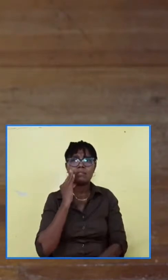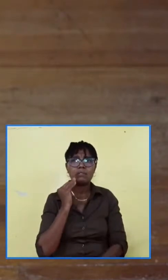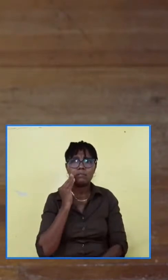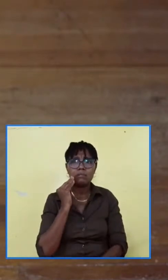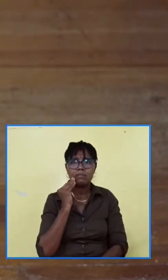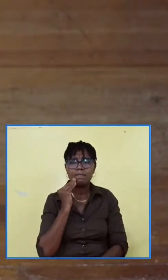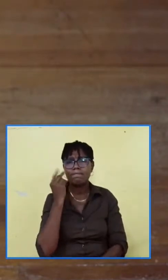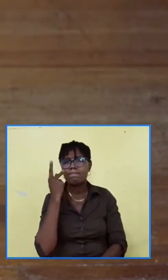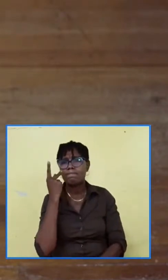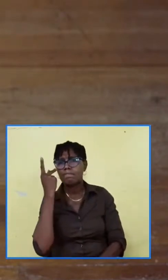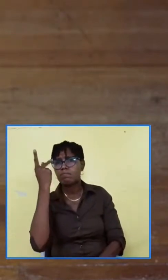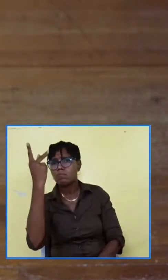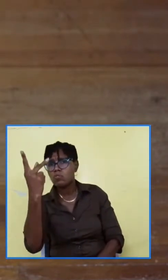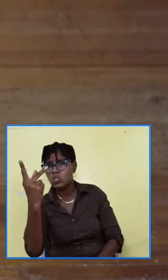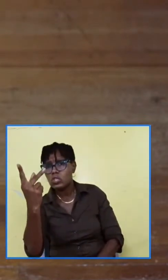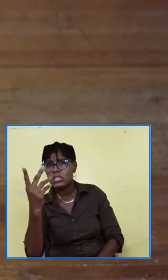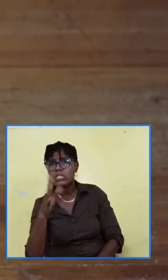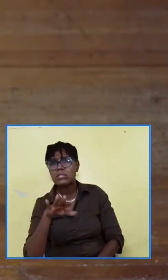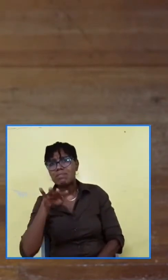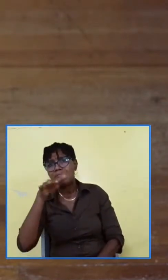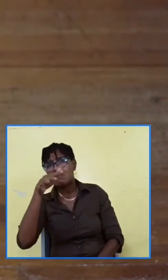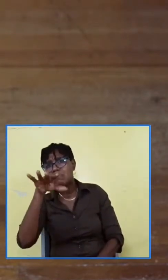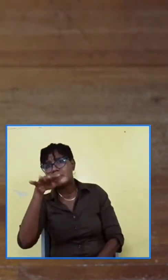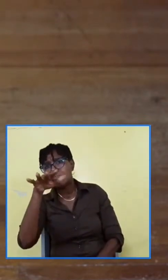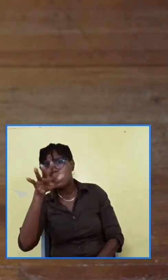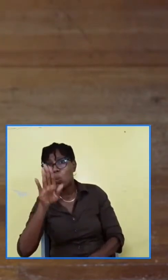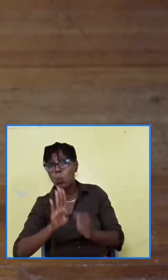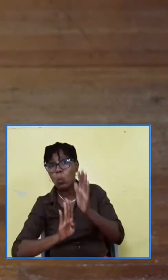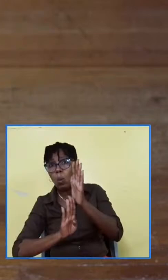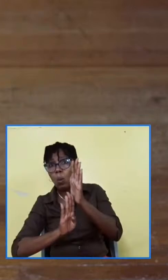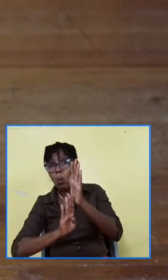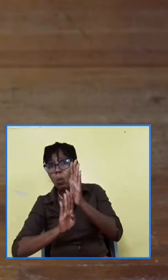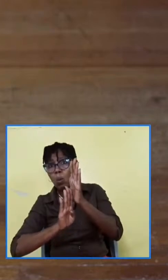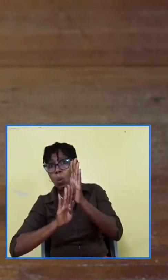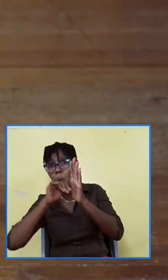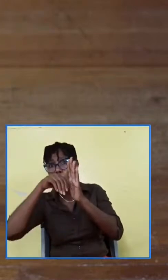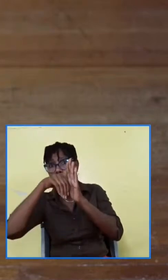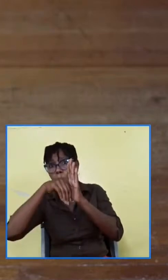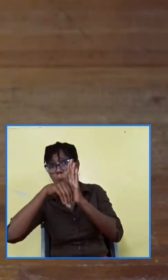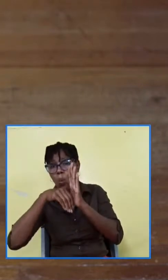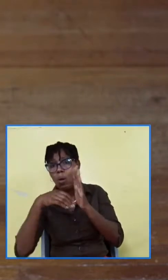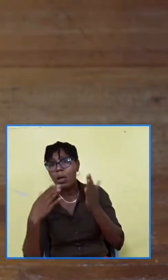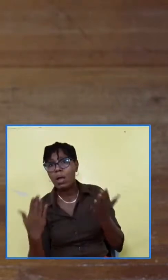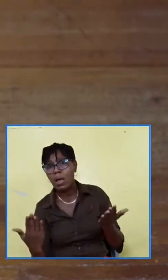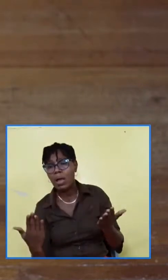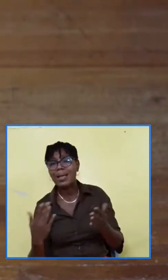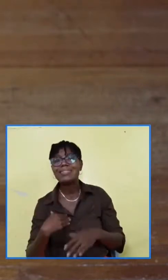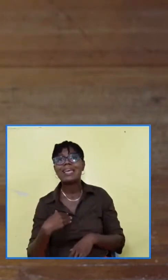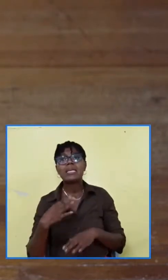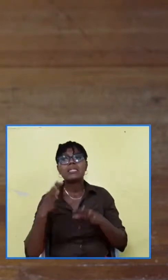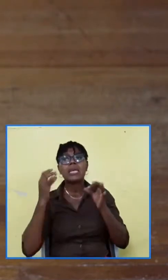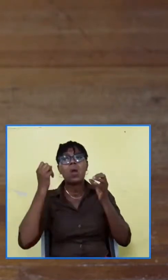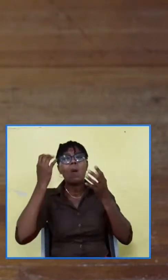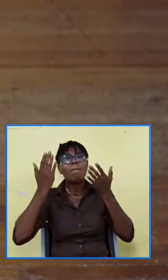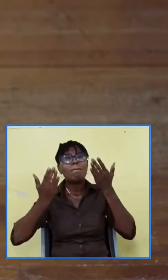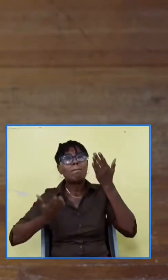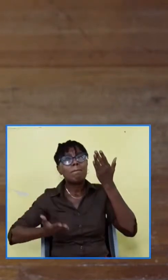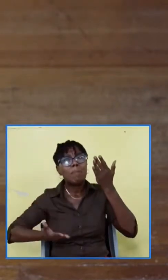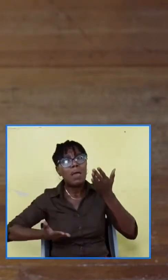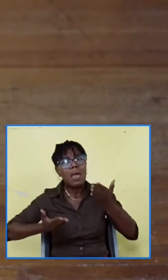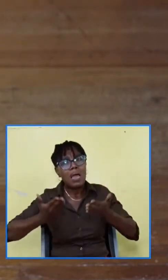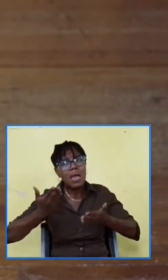for Barbados is less optimistic or more pessimistic than it was 3 years ago, then you have assumptions that are going to